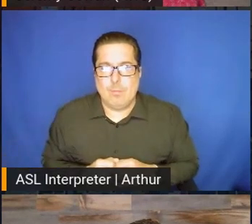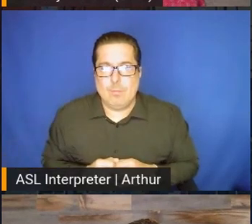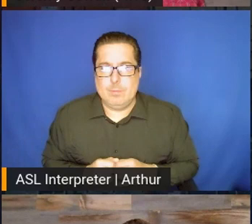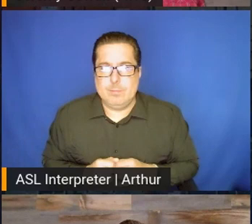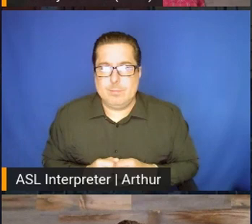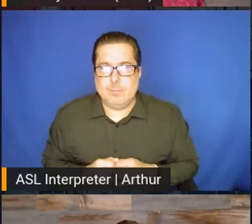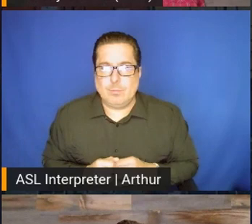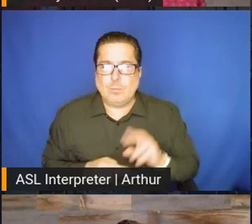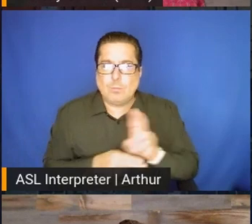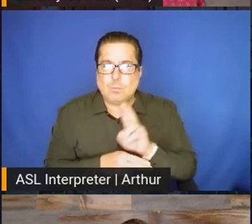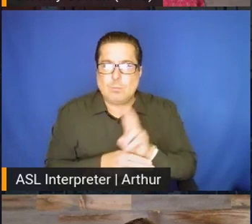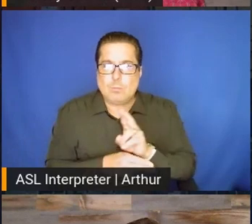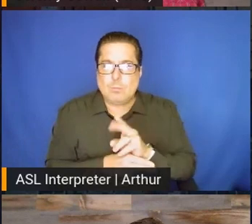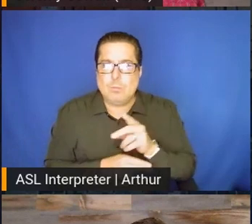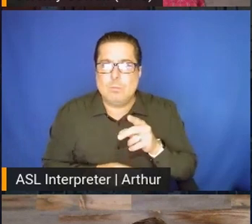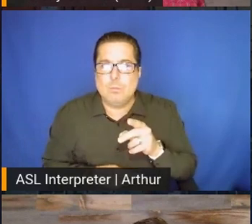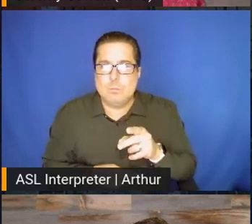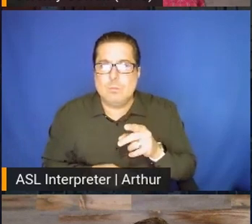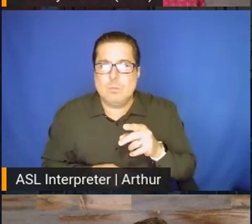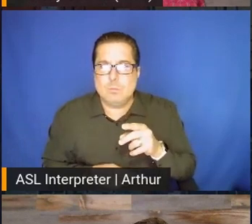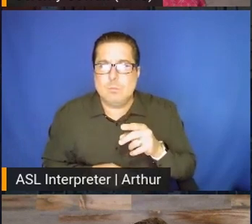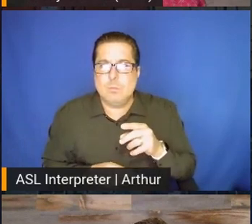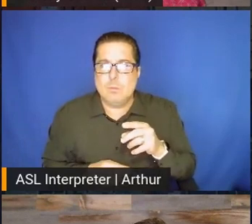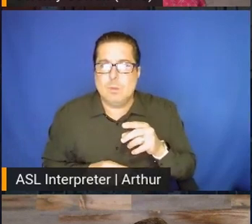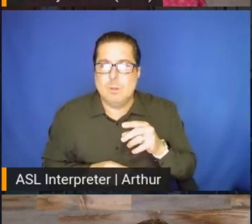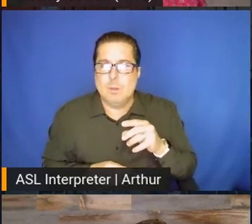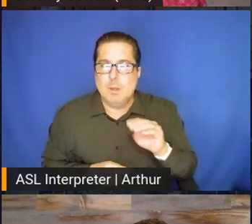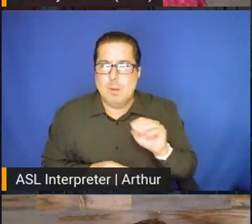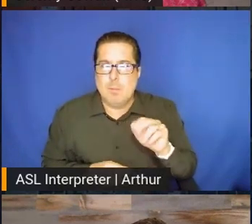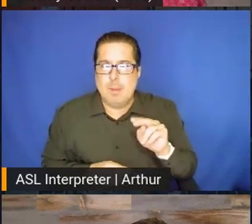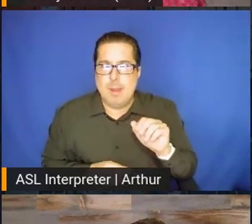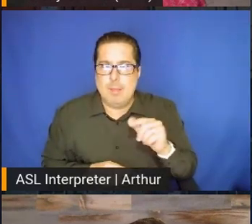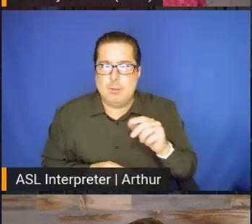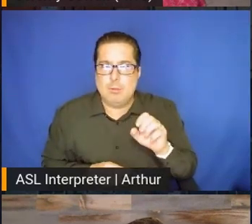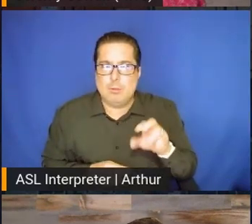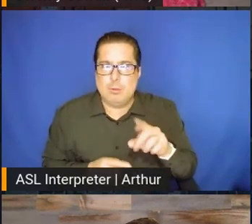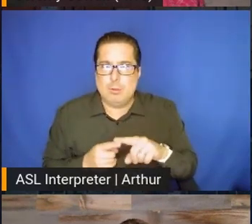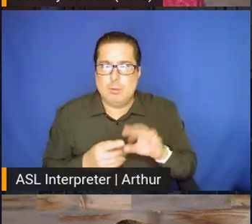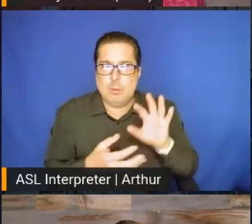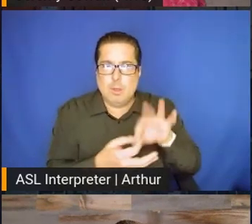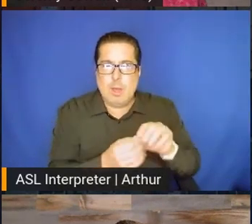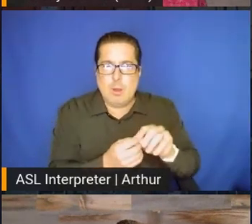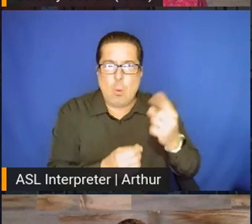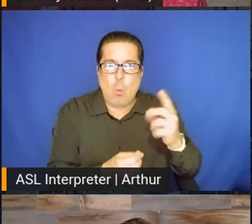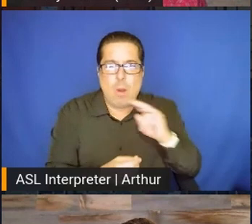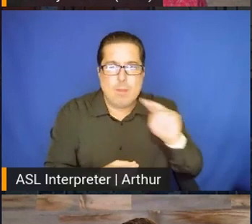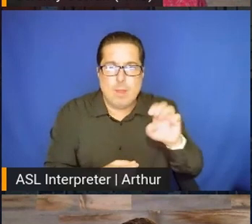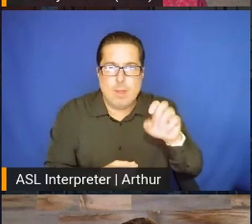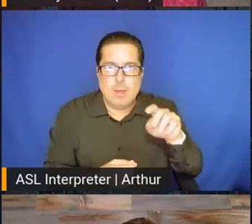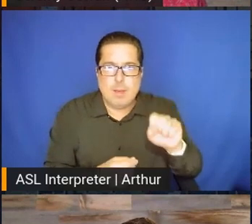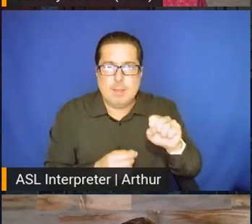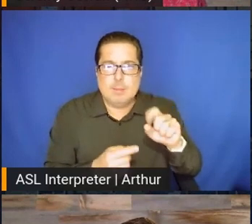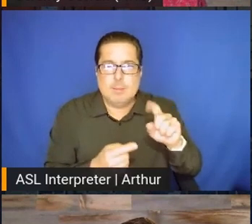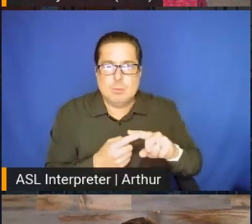Yeah, I'm using a session manager to connect to one of the nodes within the cluster.